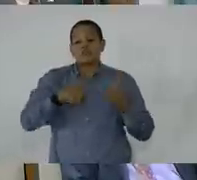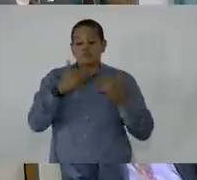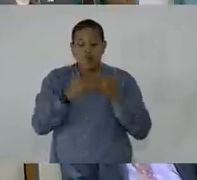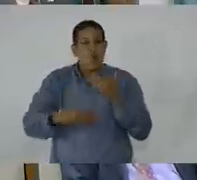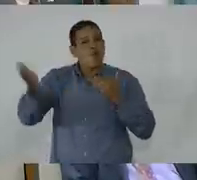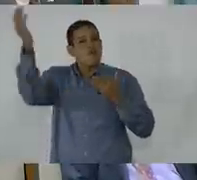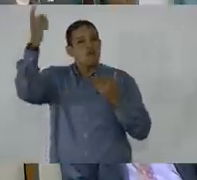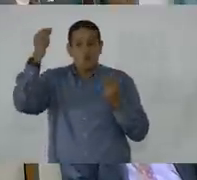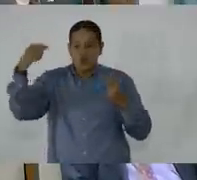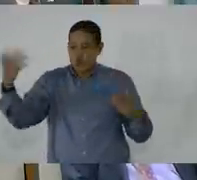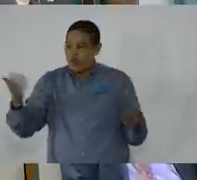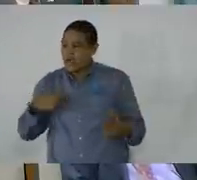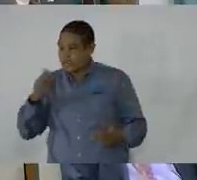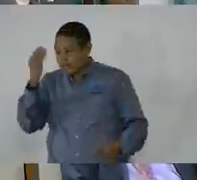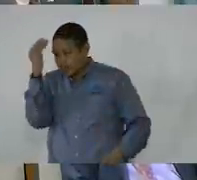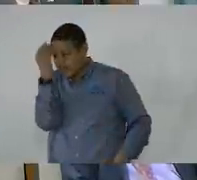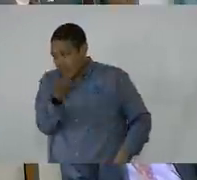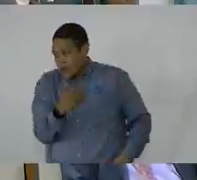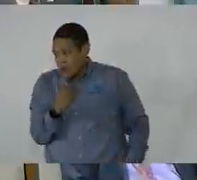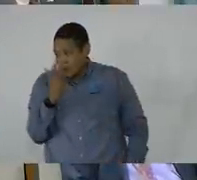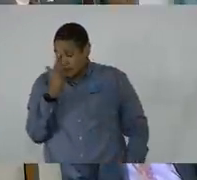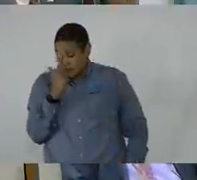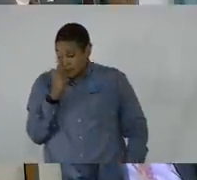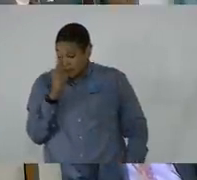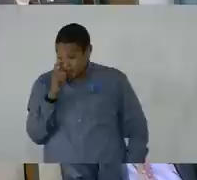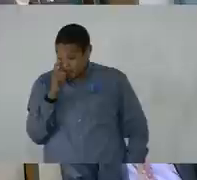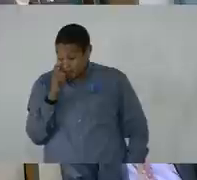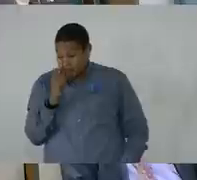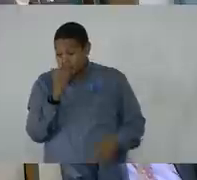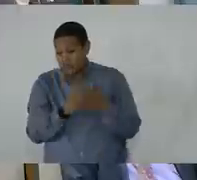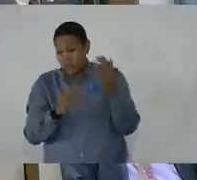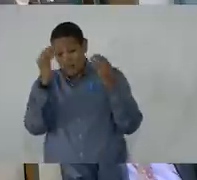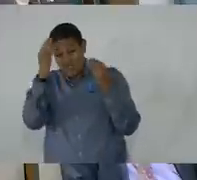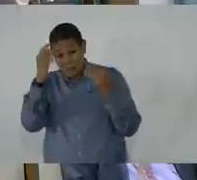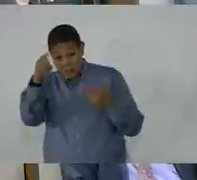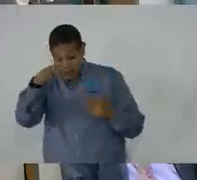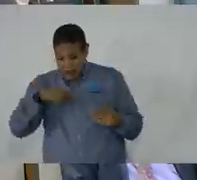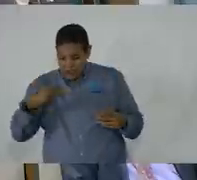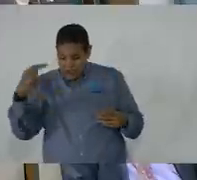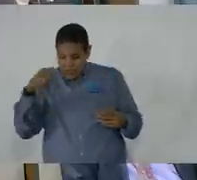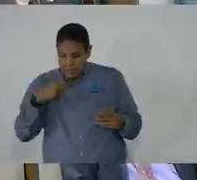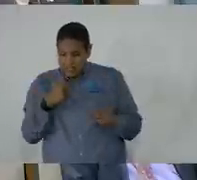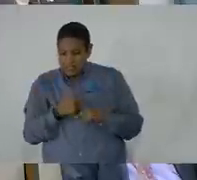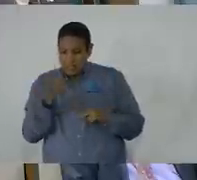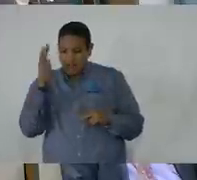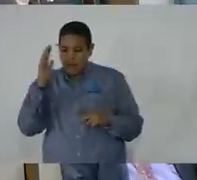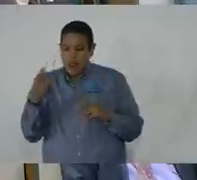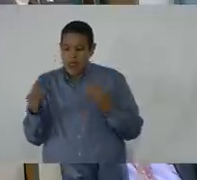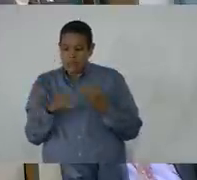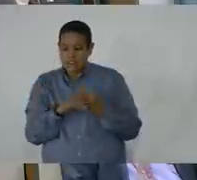forward. And I'll tell you, Madam Speaker, some of the information that we see will also